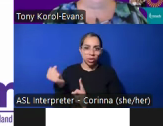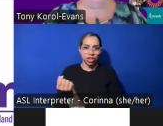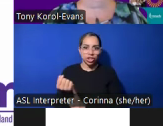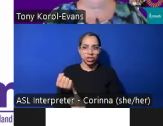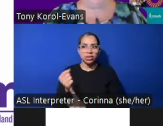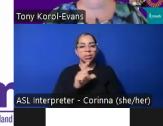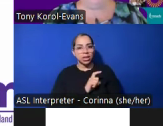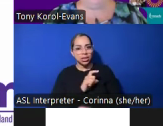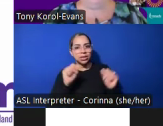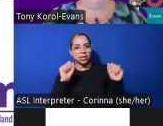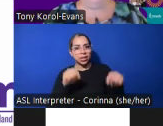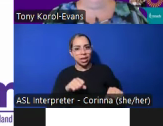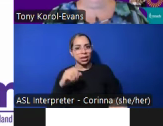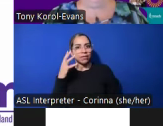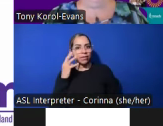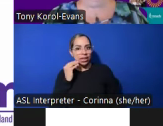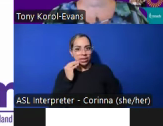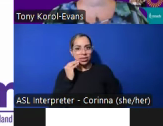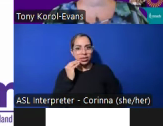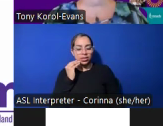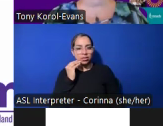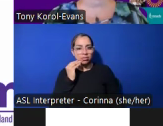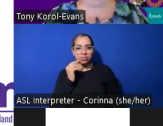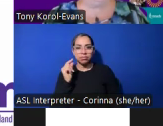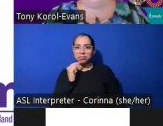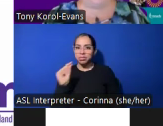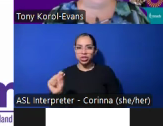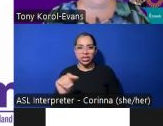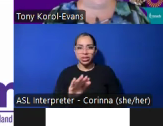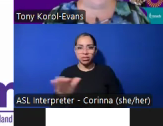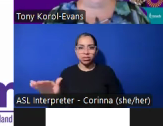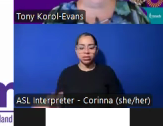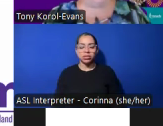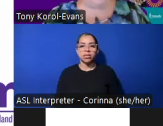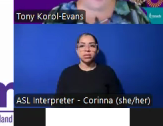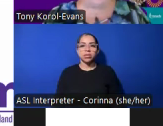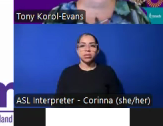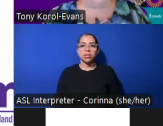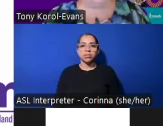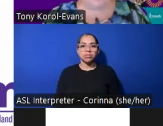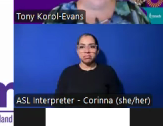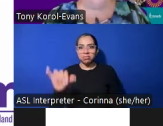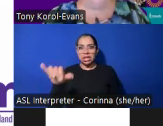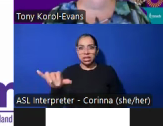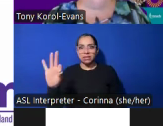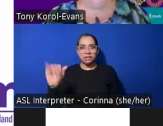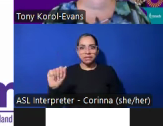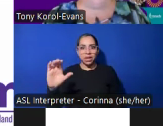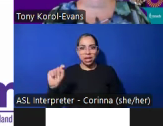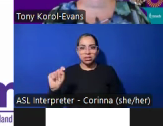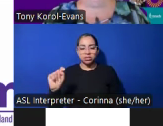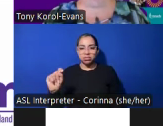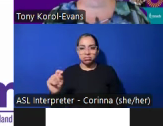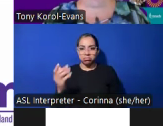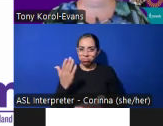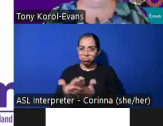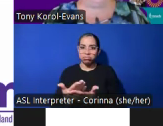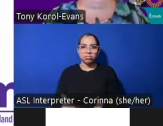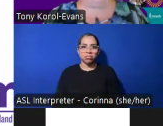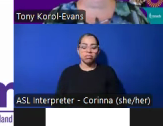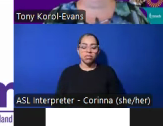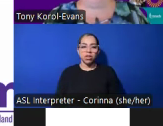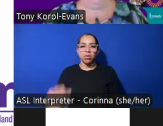face, period. It is, that's a fact, right? And we've